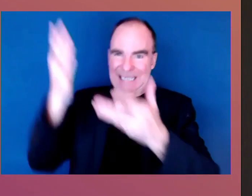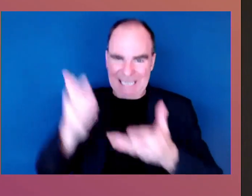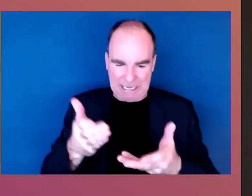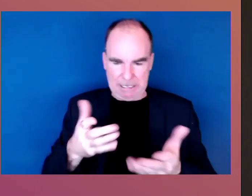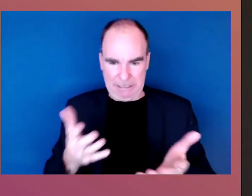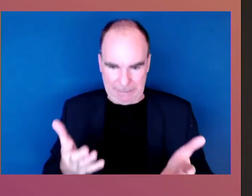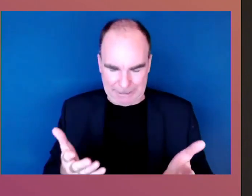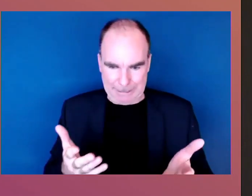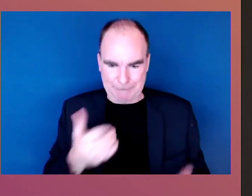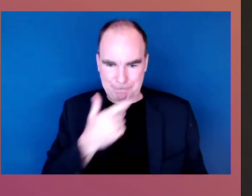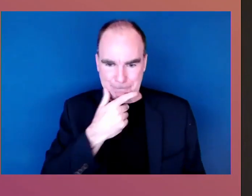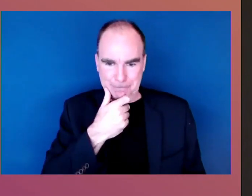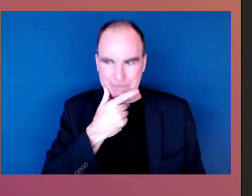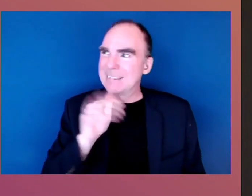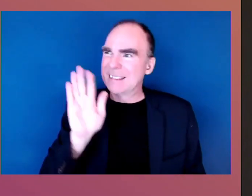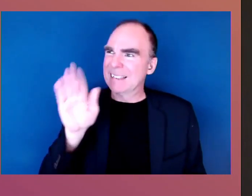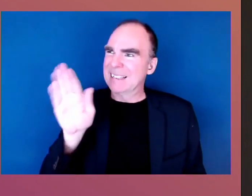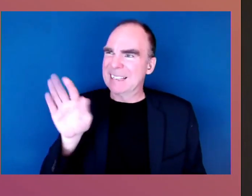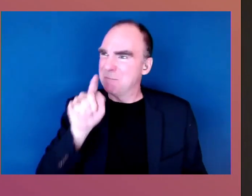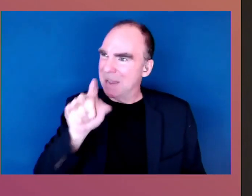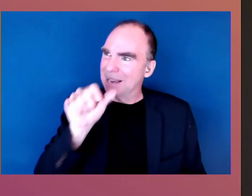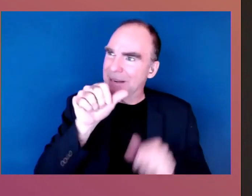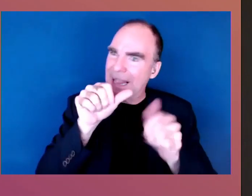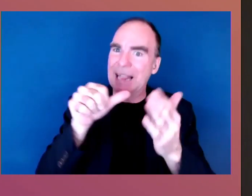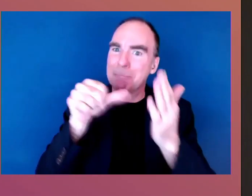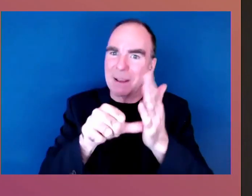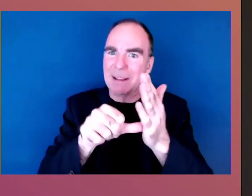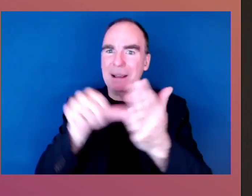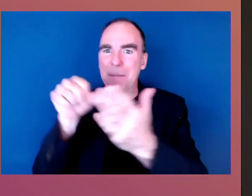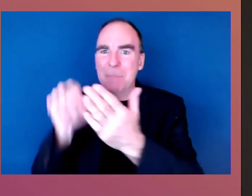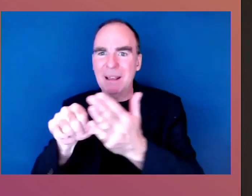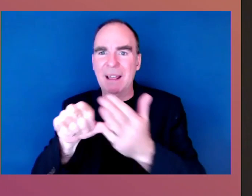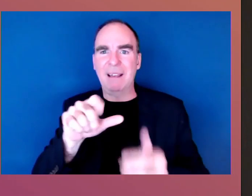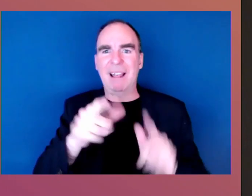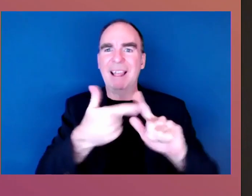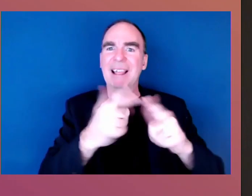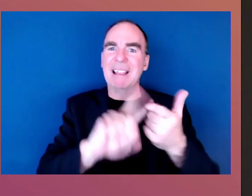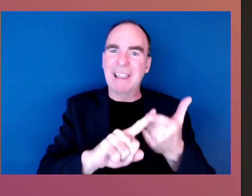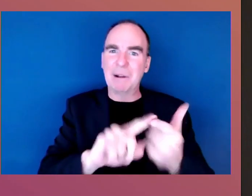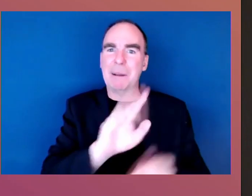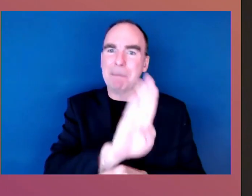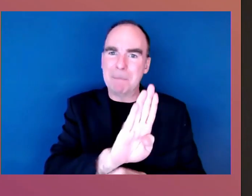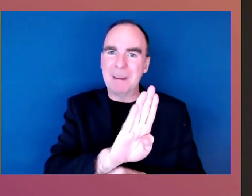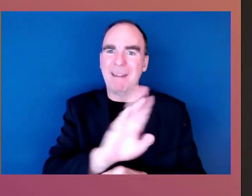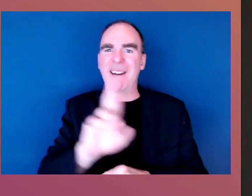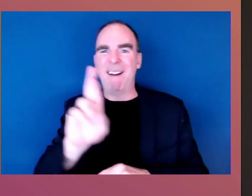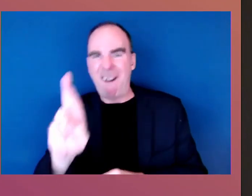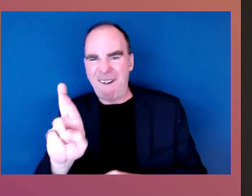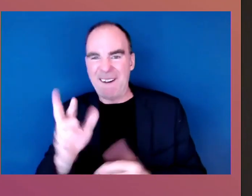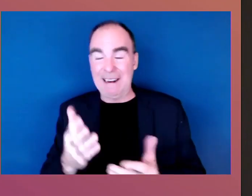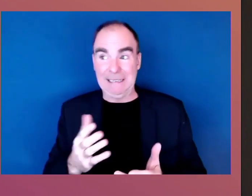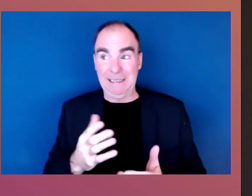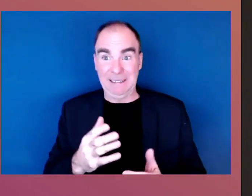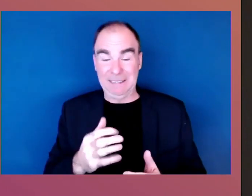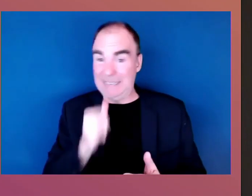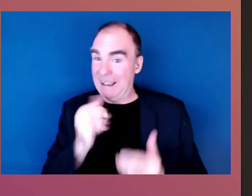put braille labels on the appliances. You can easily imagine this hasn't been easy to ask under the pandemic.